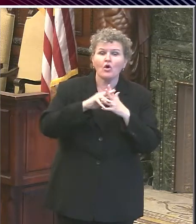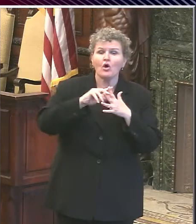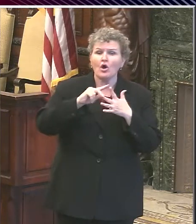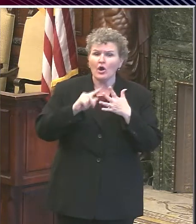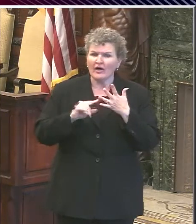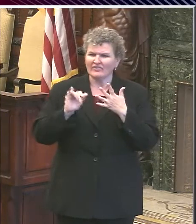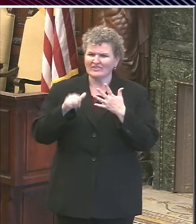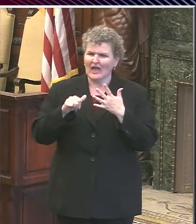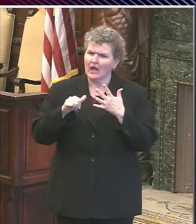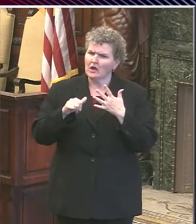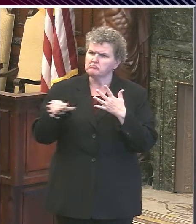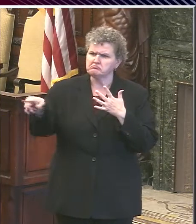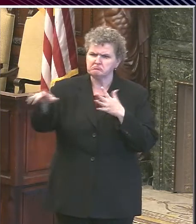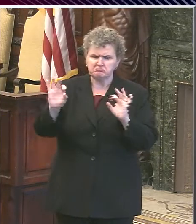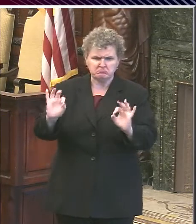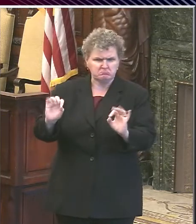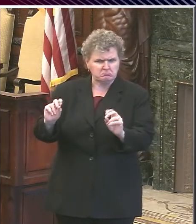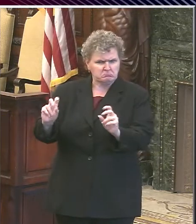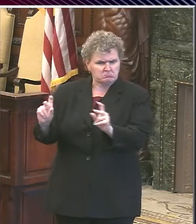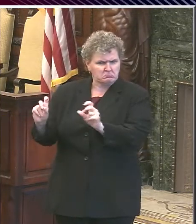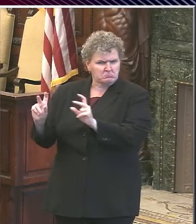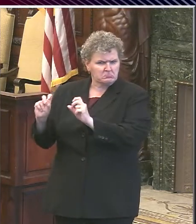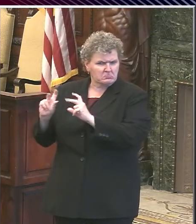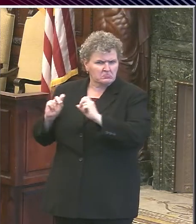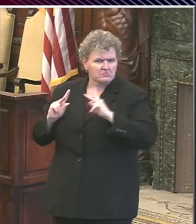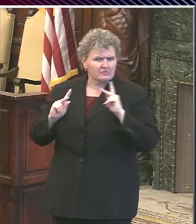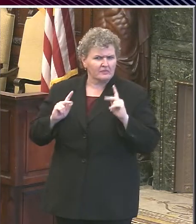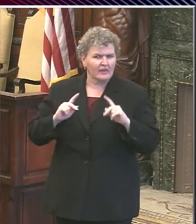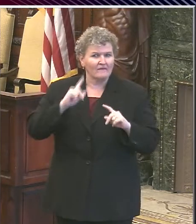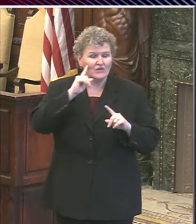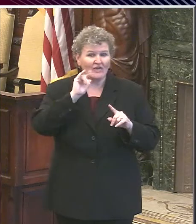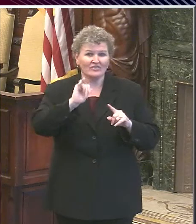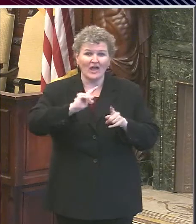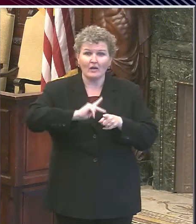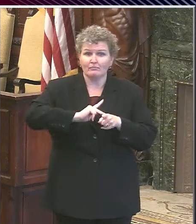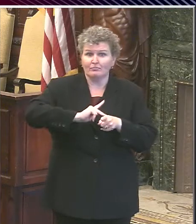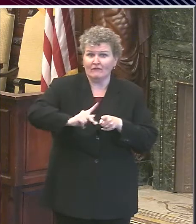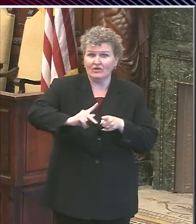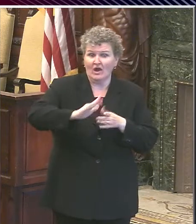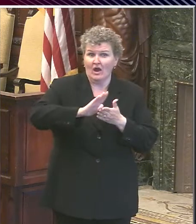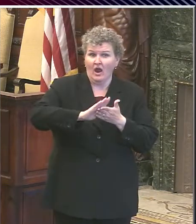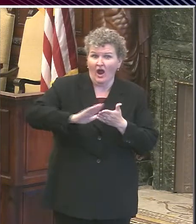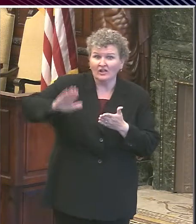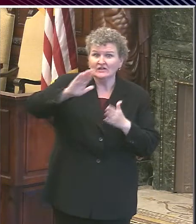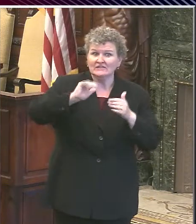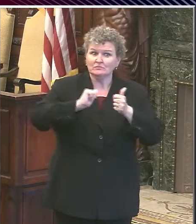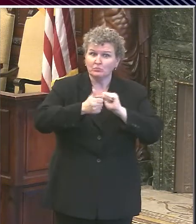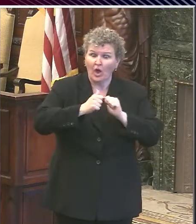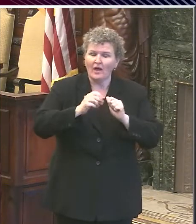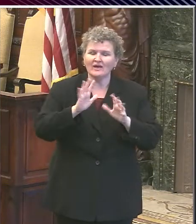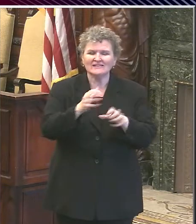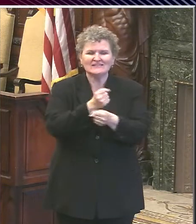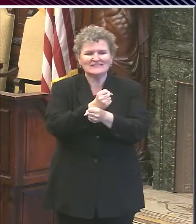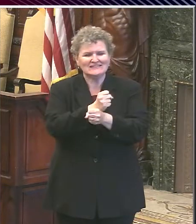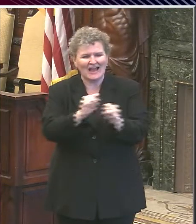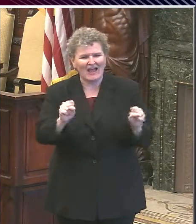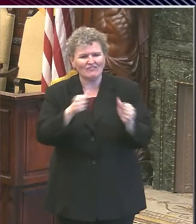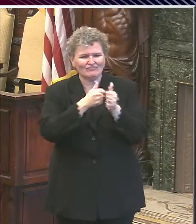exceptions for this policy for professional or collegiate teams if their safety protocols are specifically approved by the health